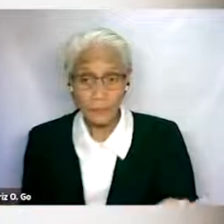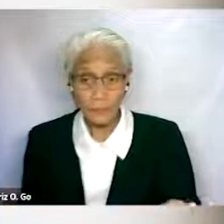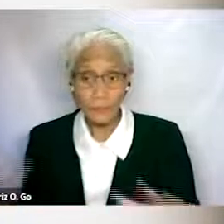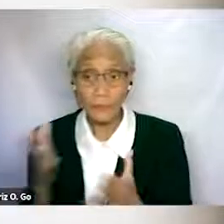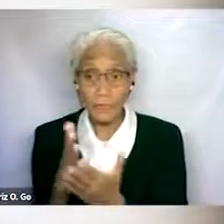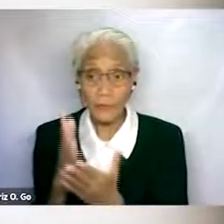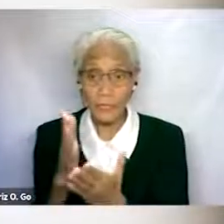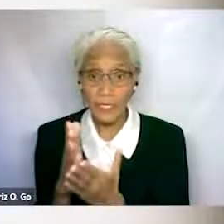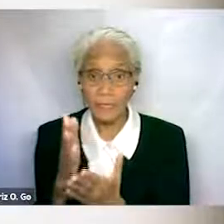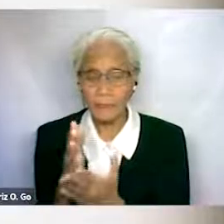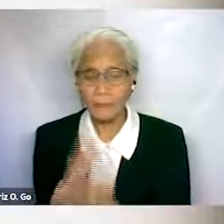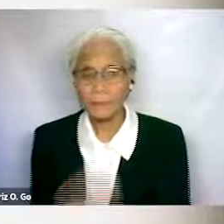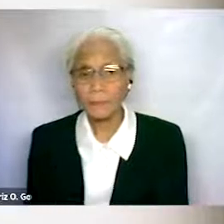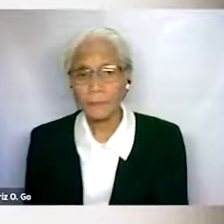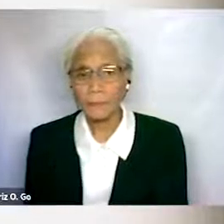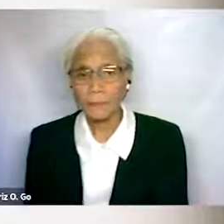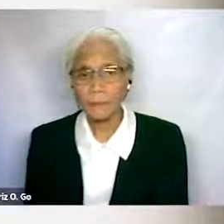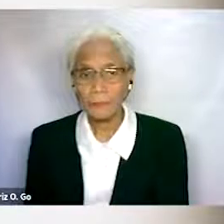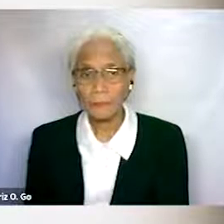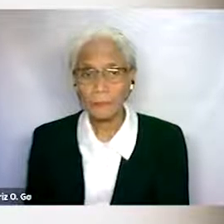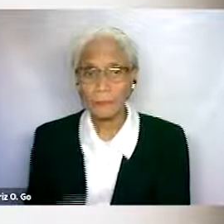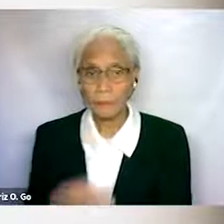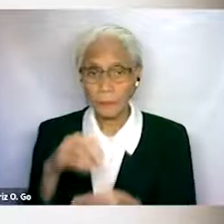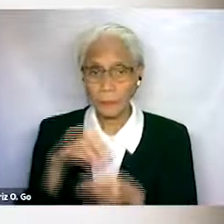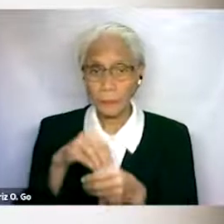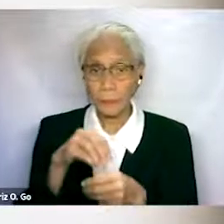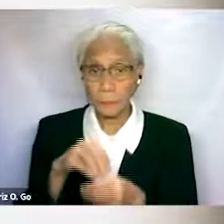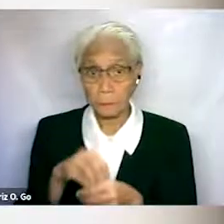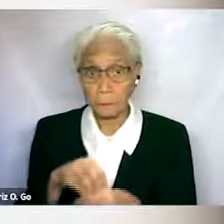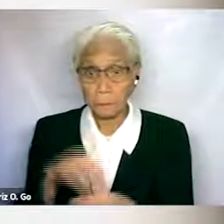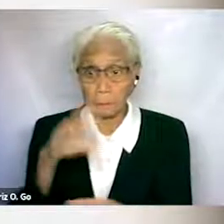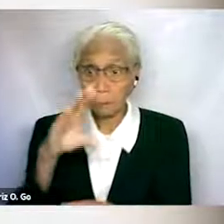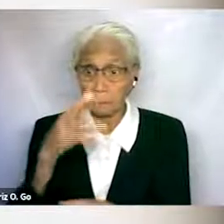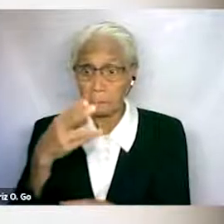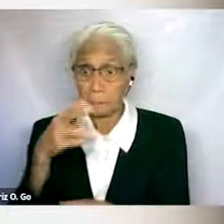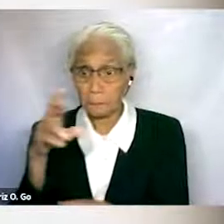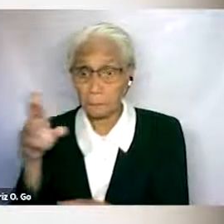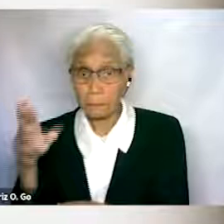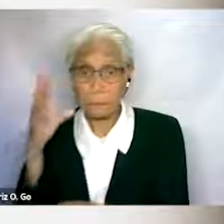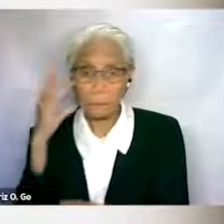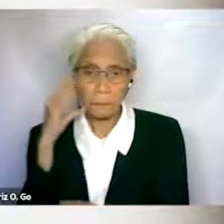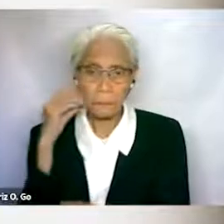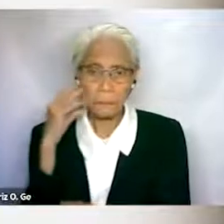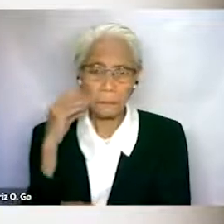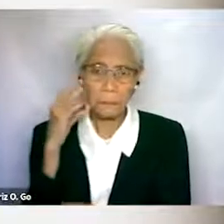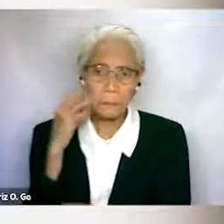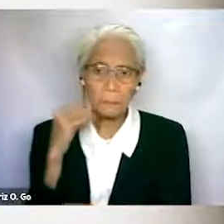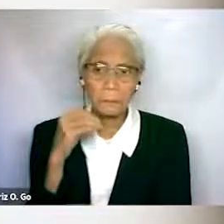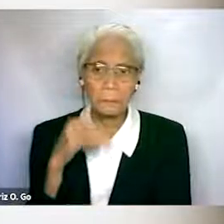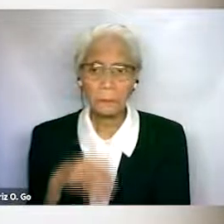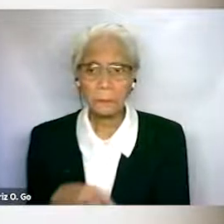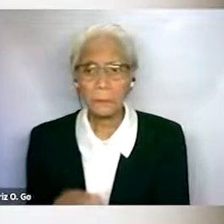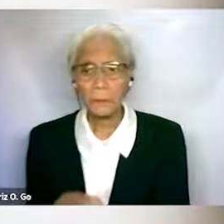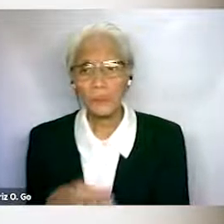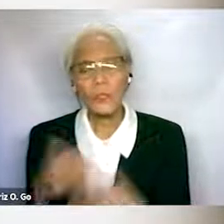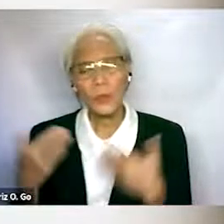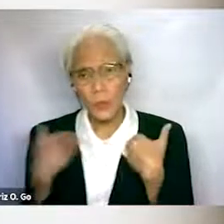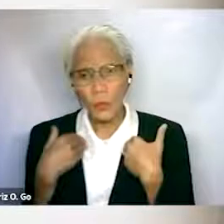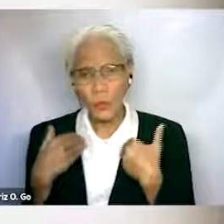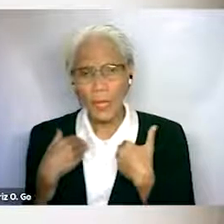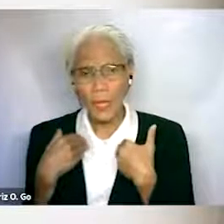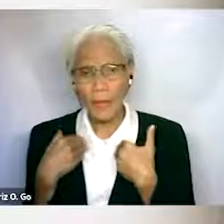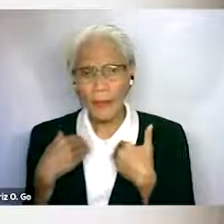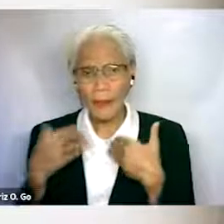KII, FGD, public hearings. We have community-based strategies like peer-to-peer monitoring. In our work with women with